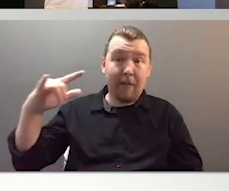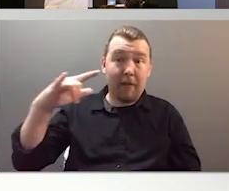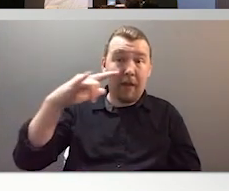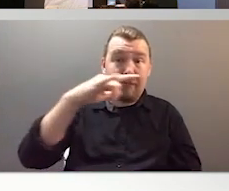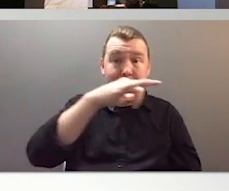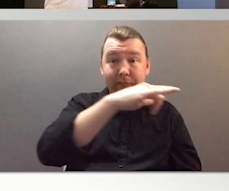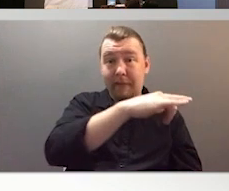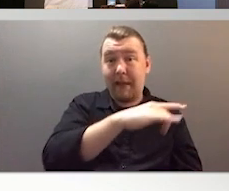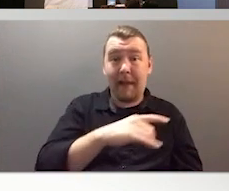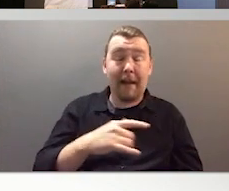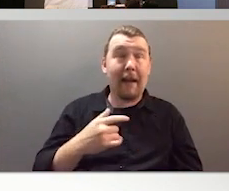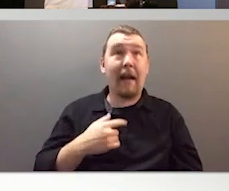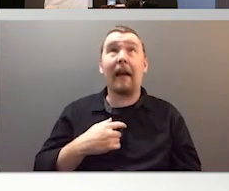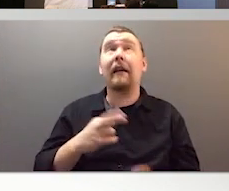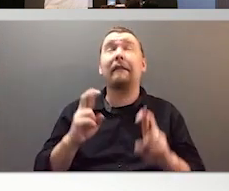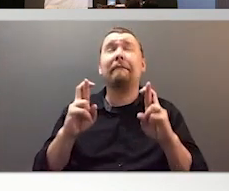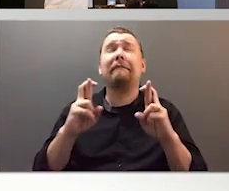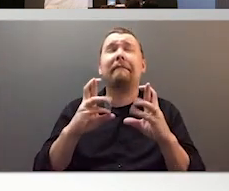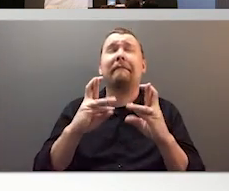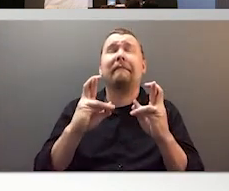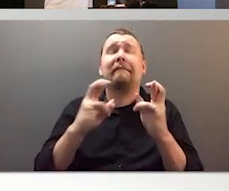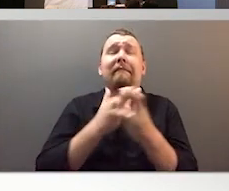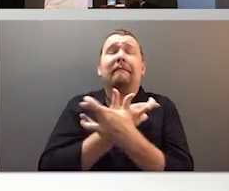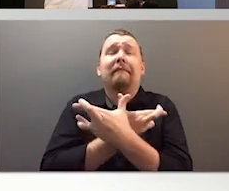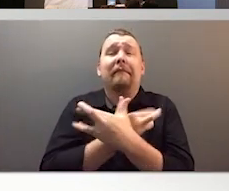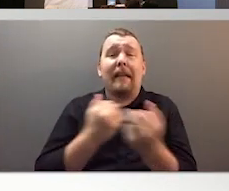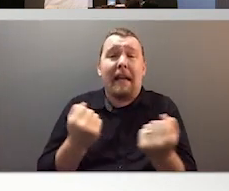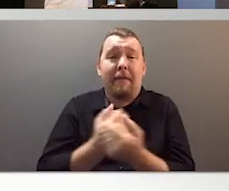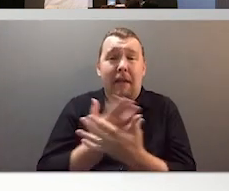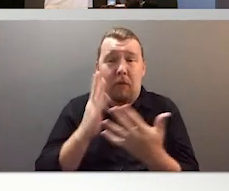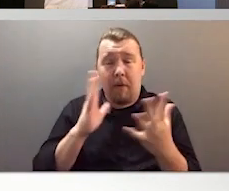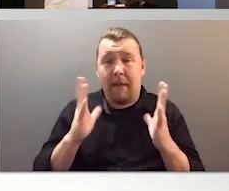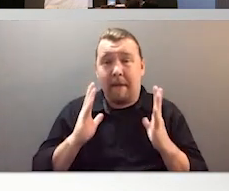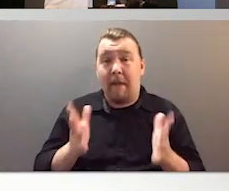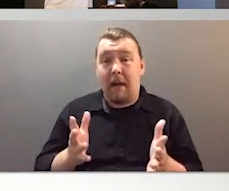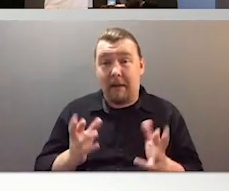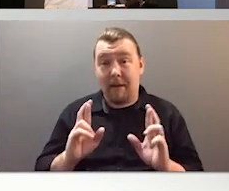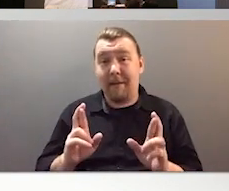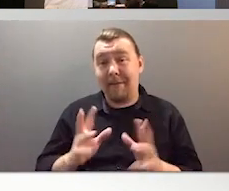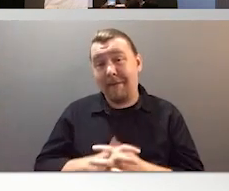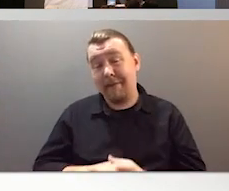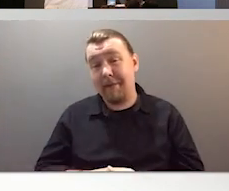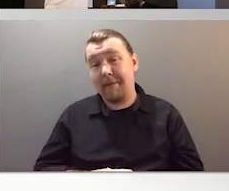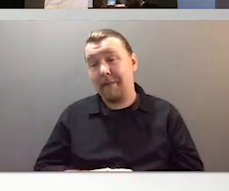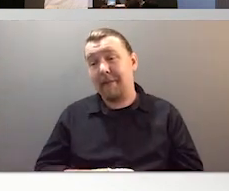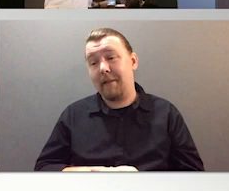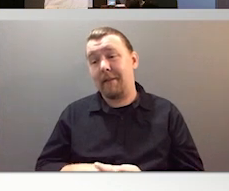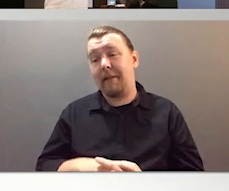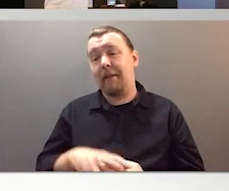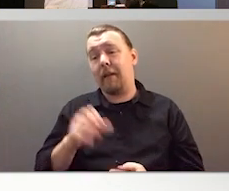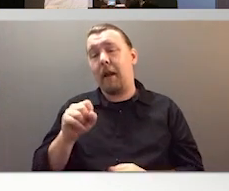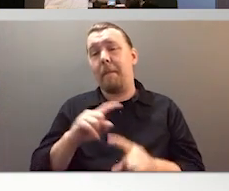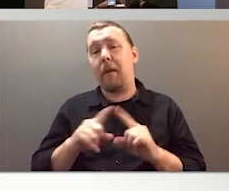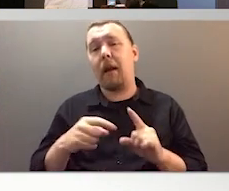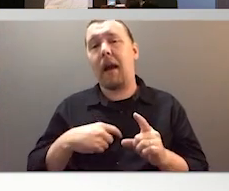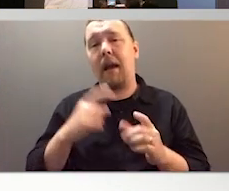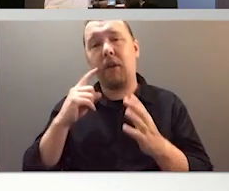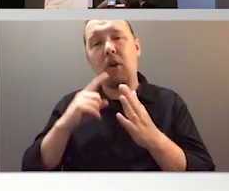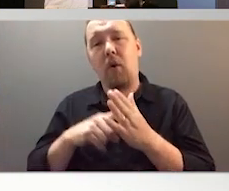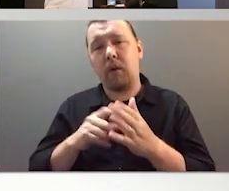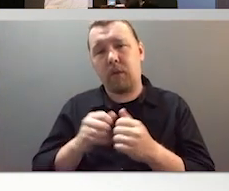What I noticed with him is he'd go to his iPad and hit work. Like, I want to go do something. Like,